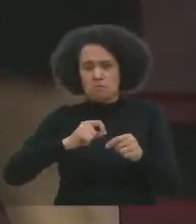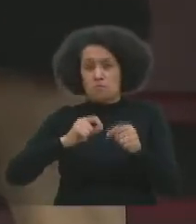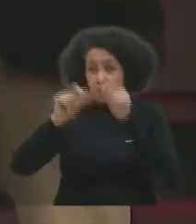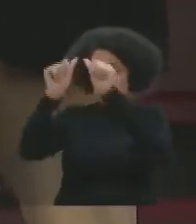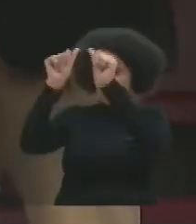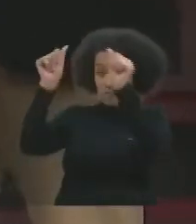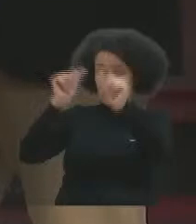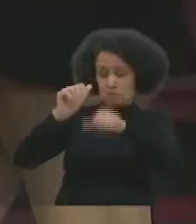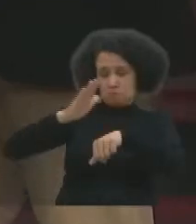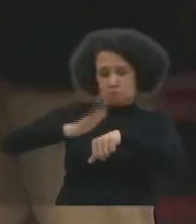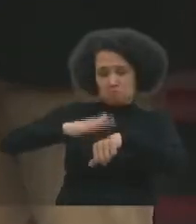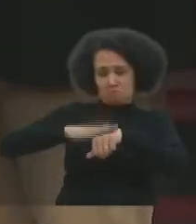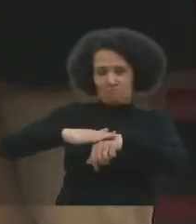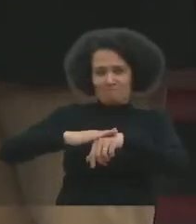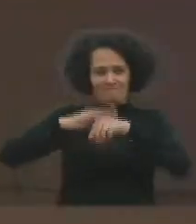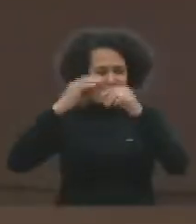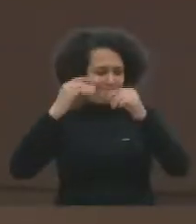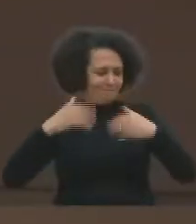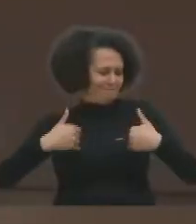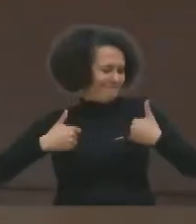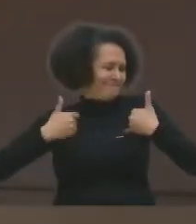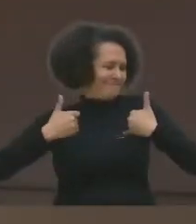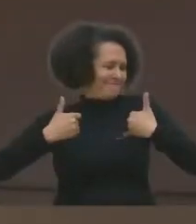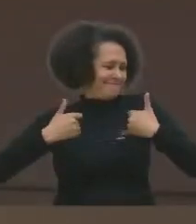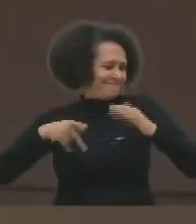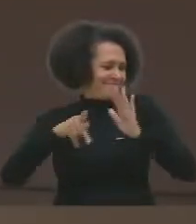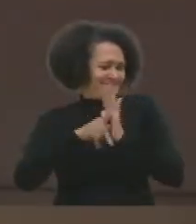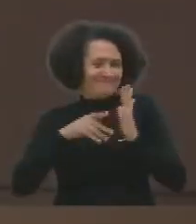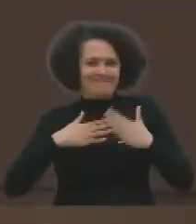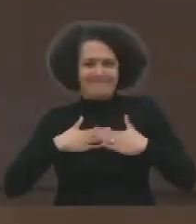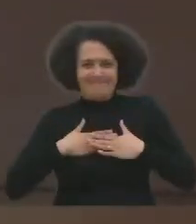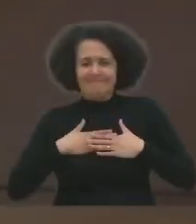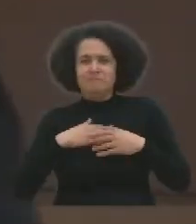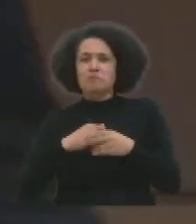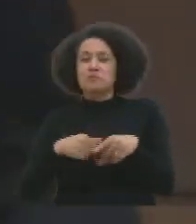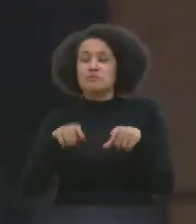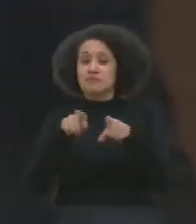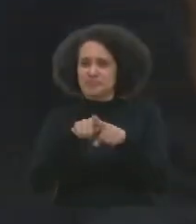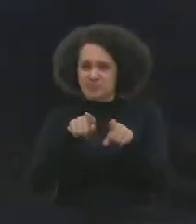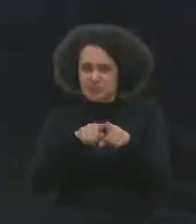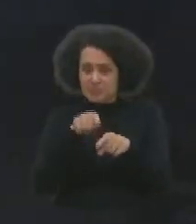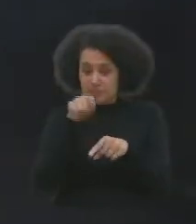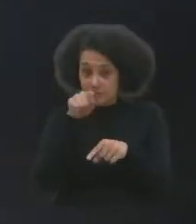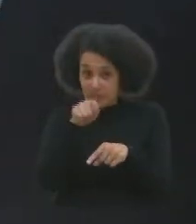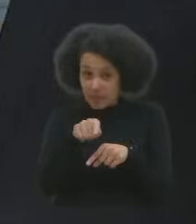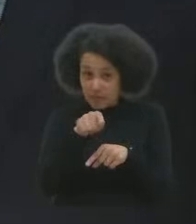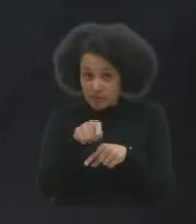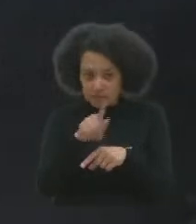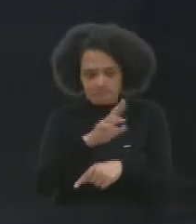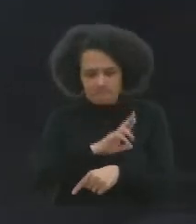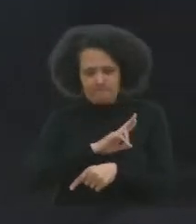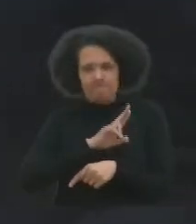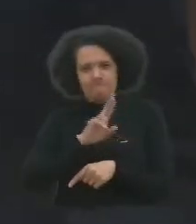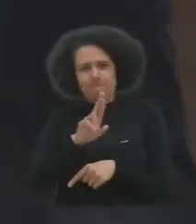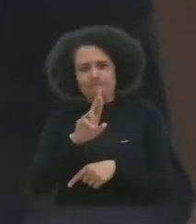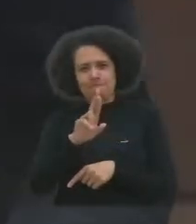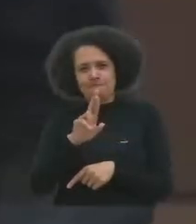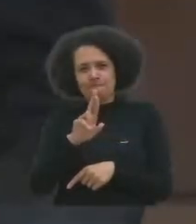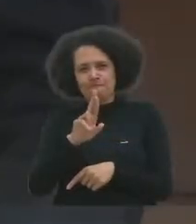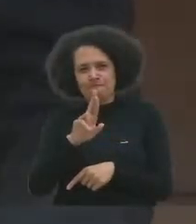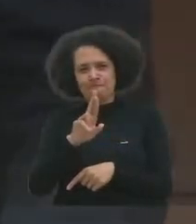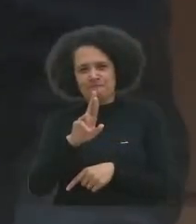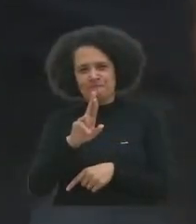si mesmo. That being the national religion of hell. E essa é a religião nacional do